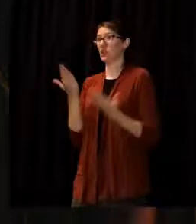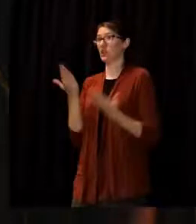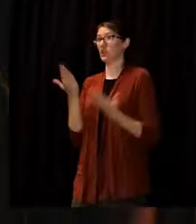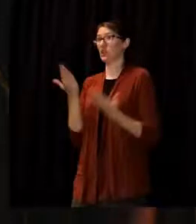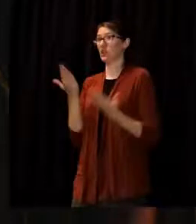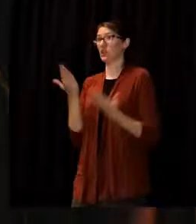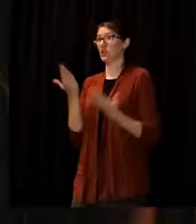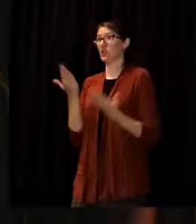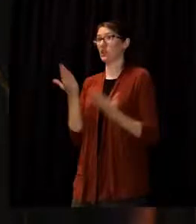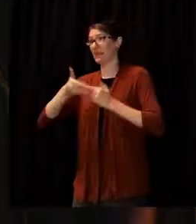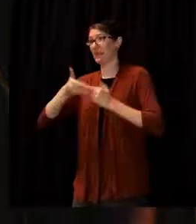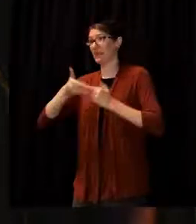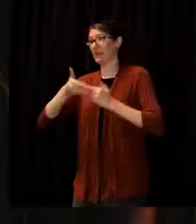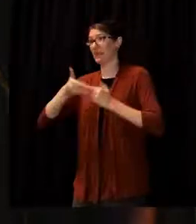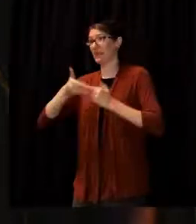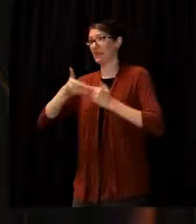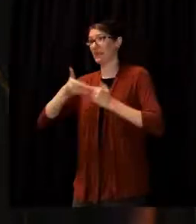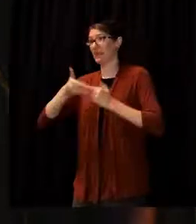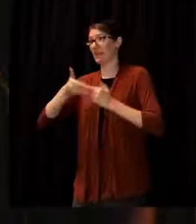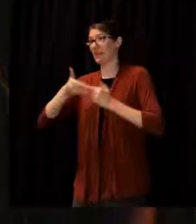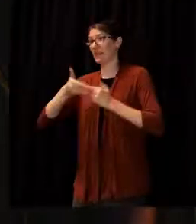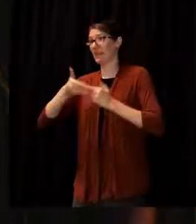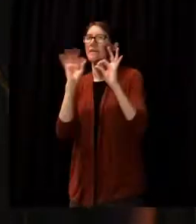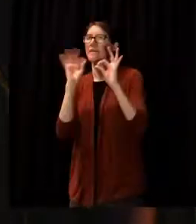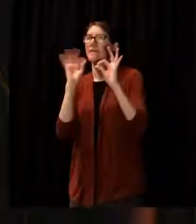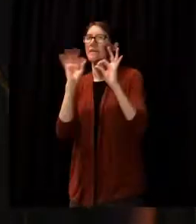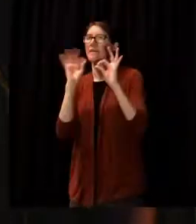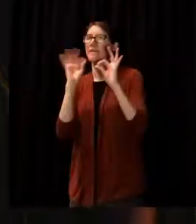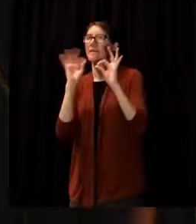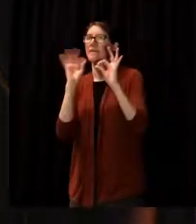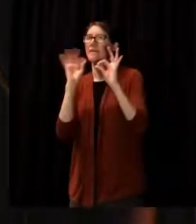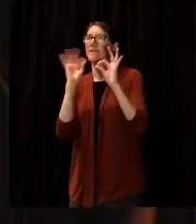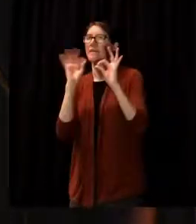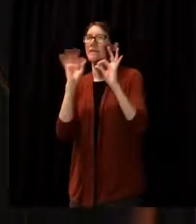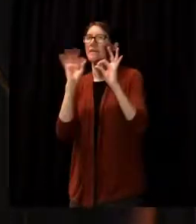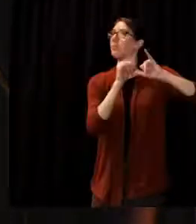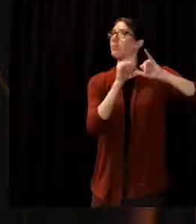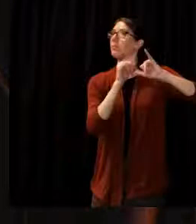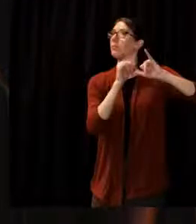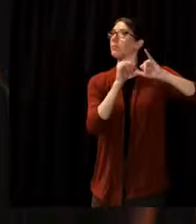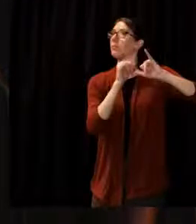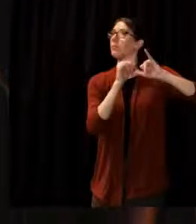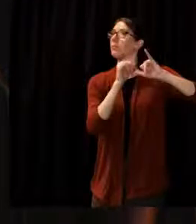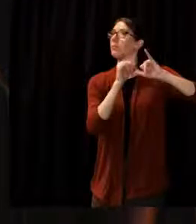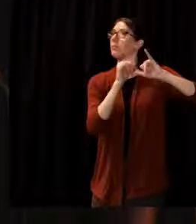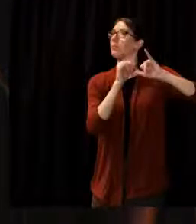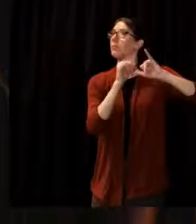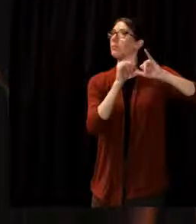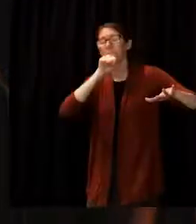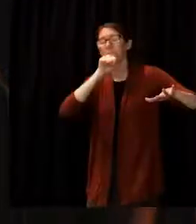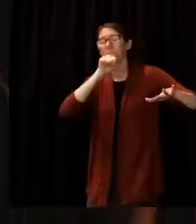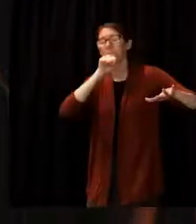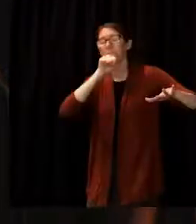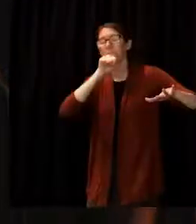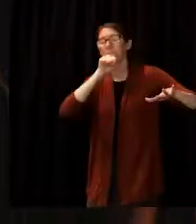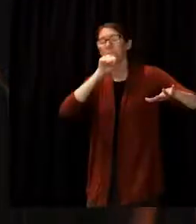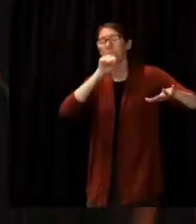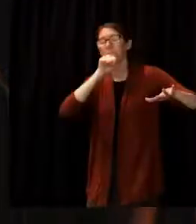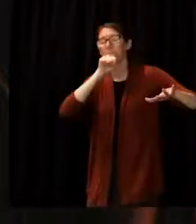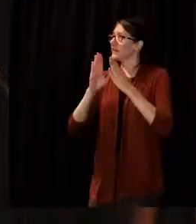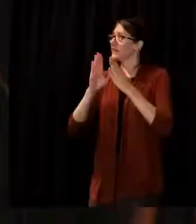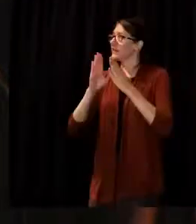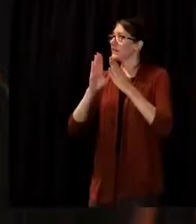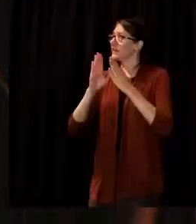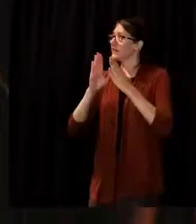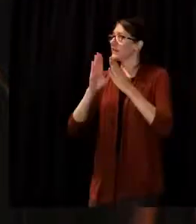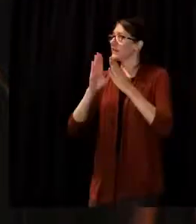out here, you'll see there's a ton of families that go out there to the playground that we have right now. I love it because it's these parents building fellowship. Their